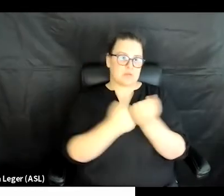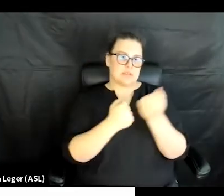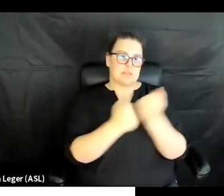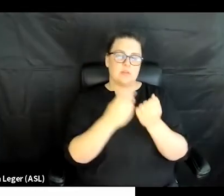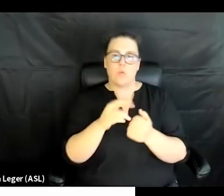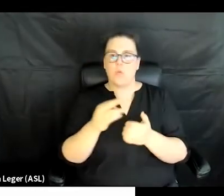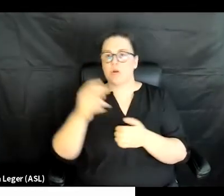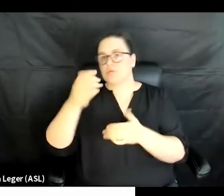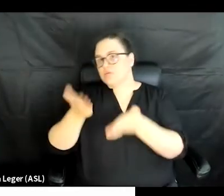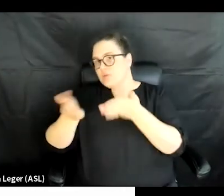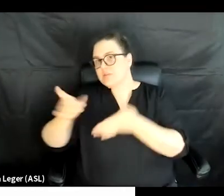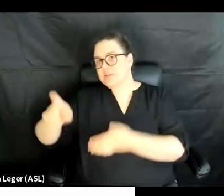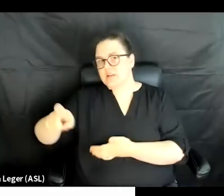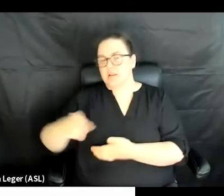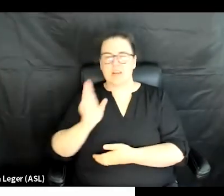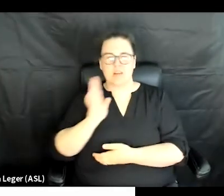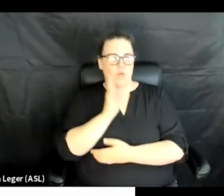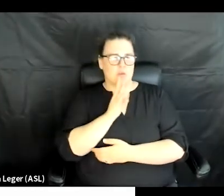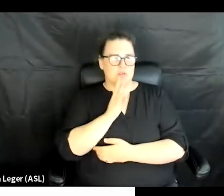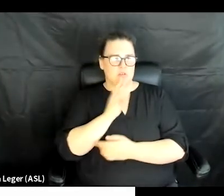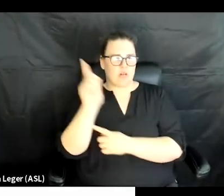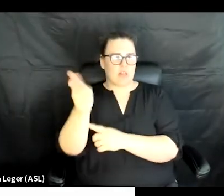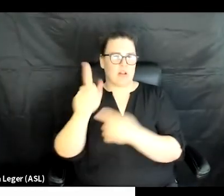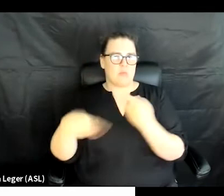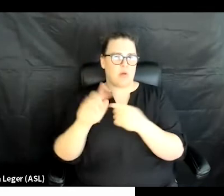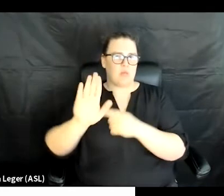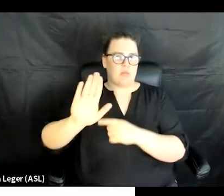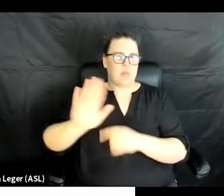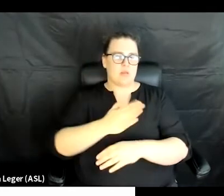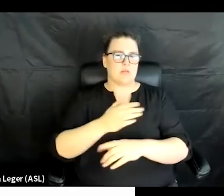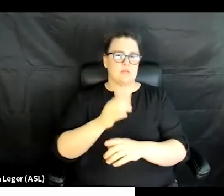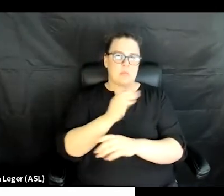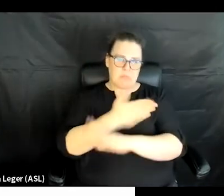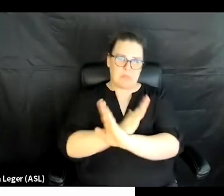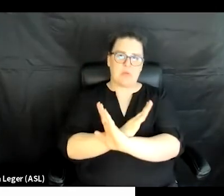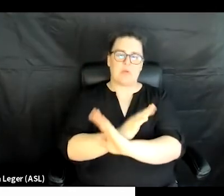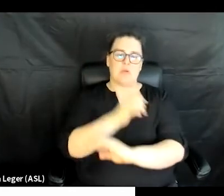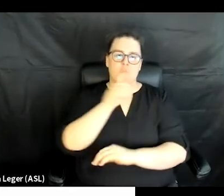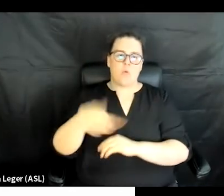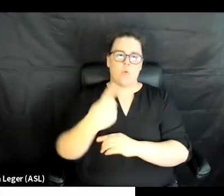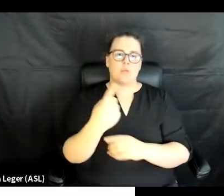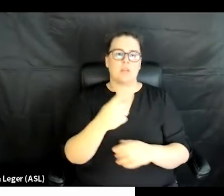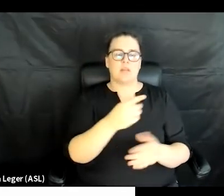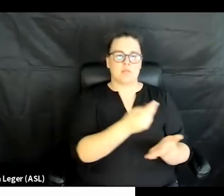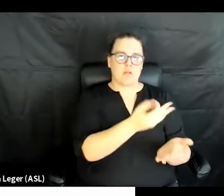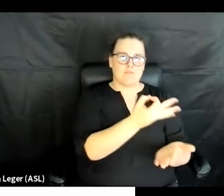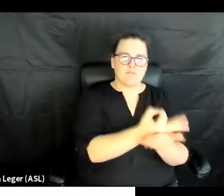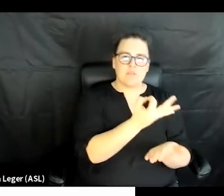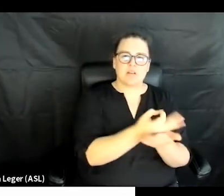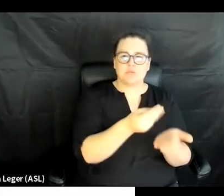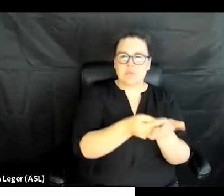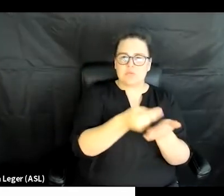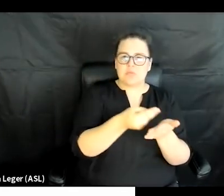services. And we're going to talk in a few minutes about the barriers that they encounter, because it's not only like like the financial component, but it's also